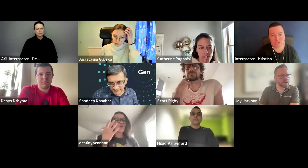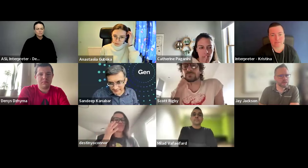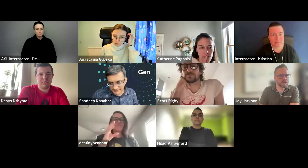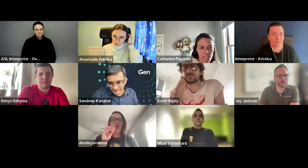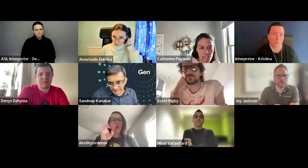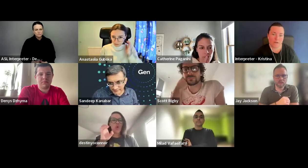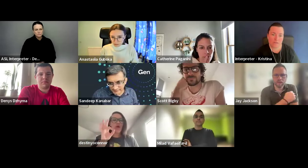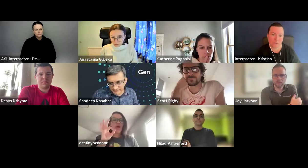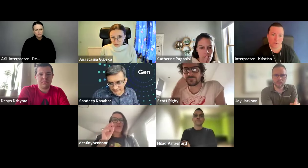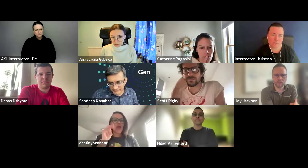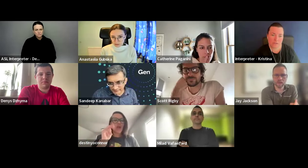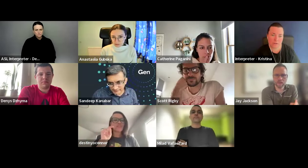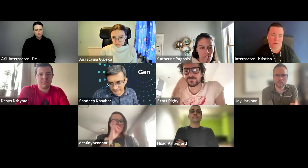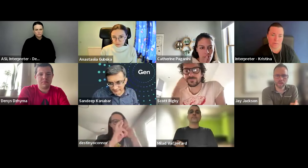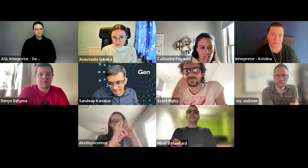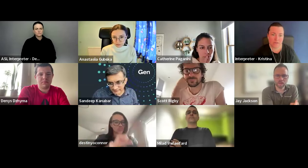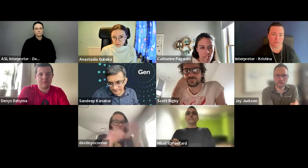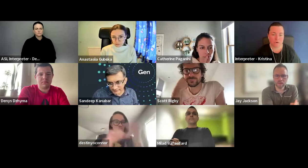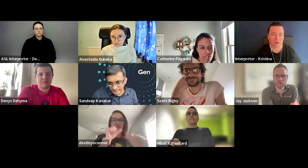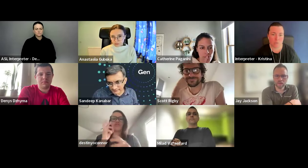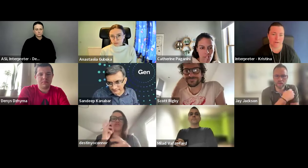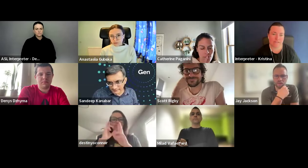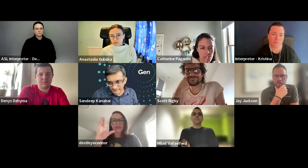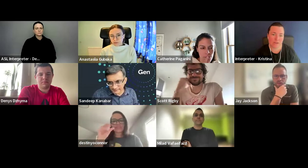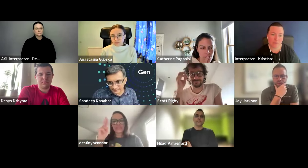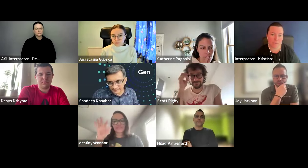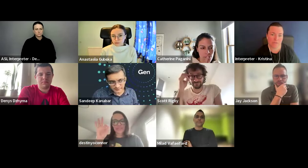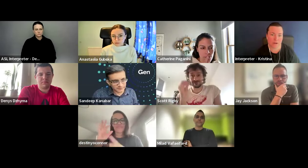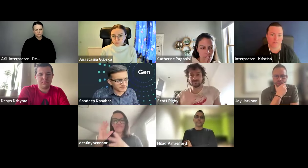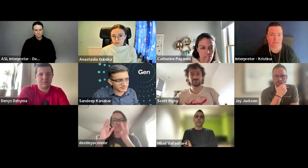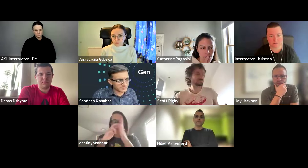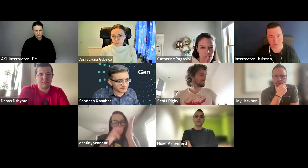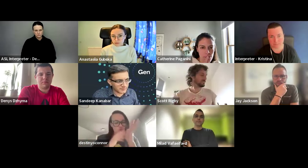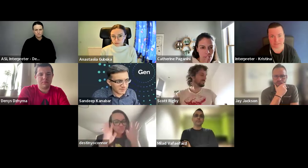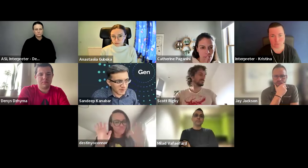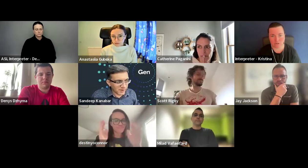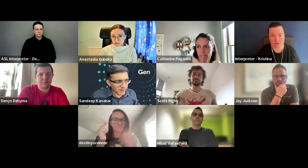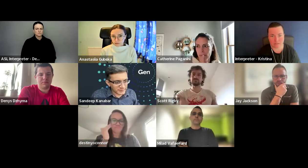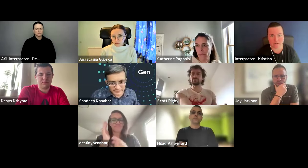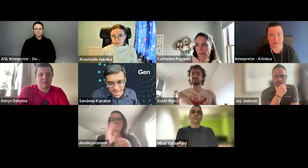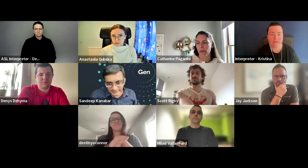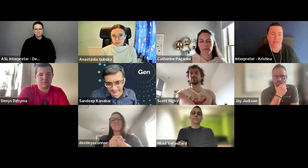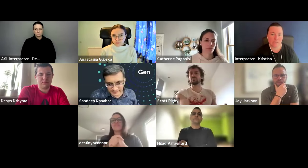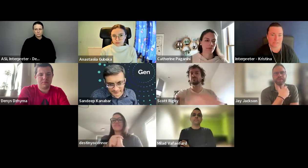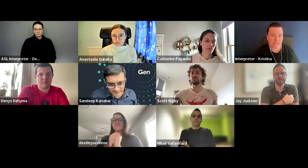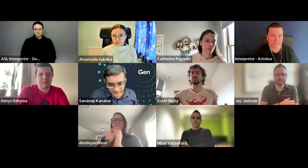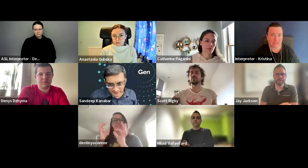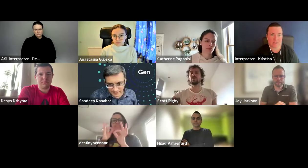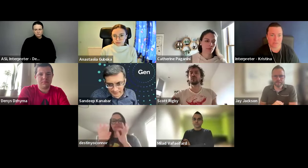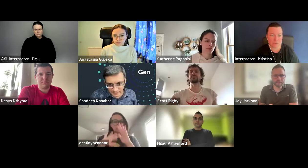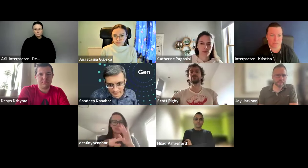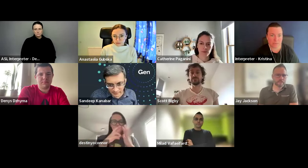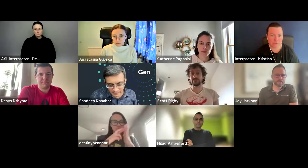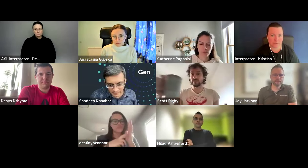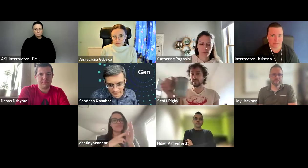I just want you all to know, for our awareness, we have a code of conduct of respecting one another and